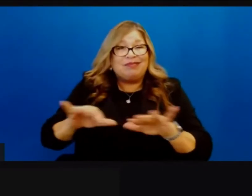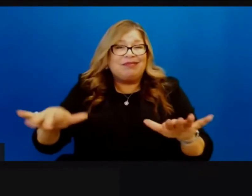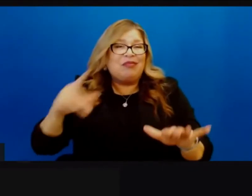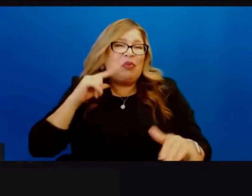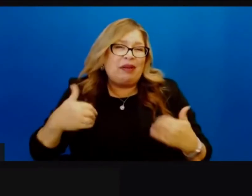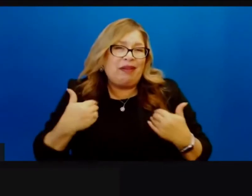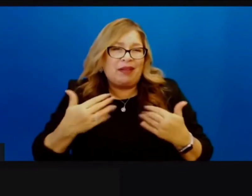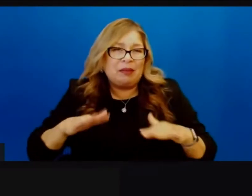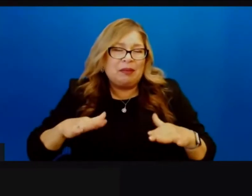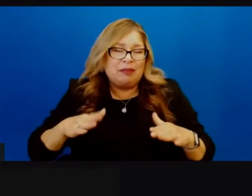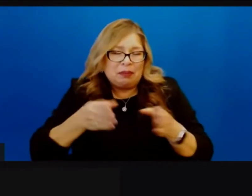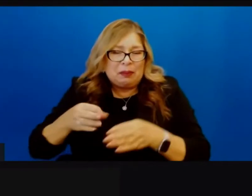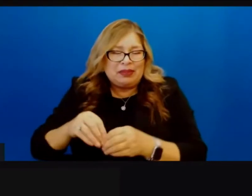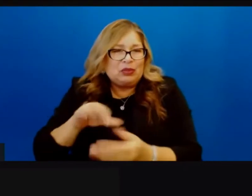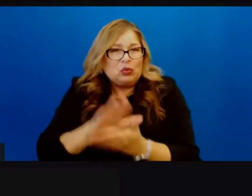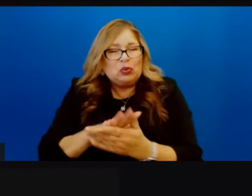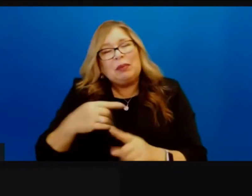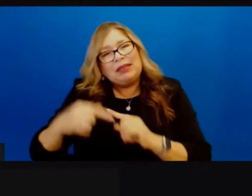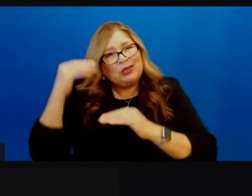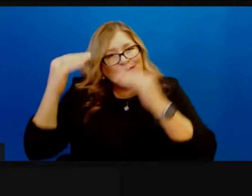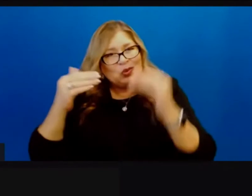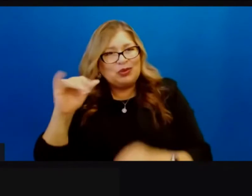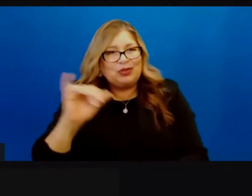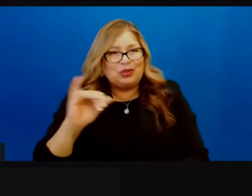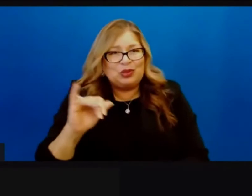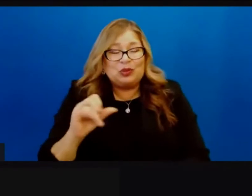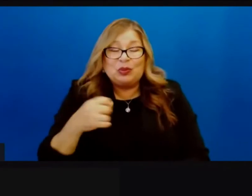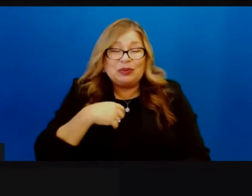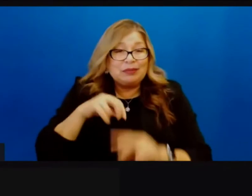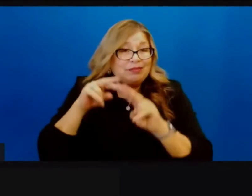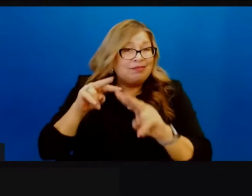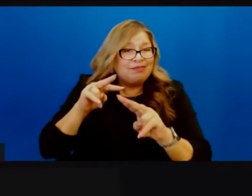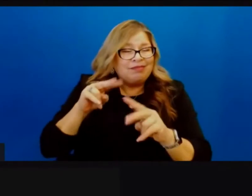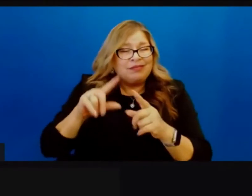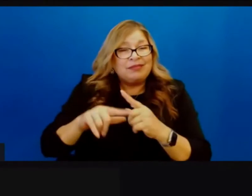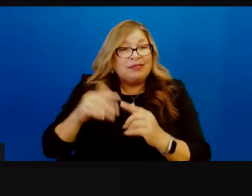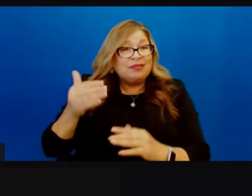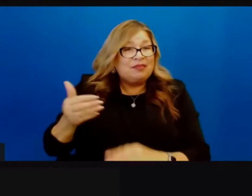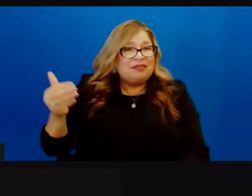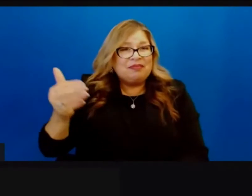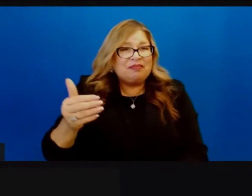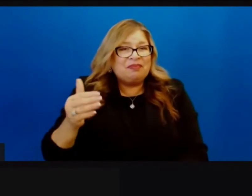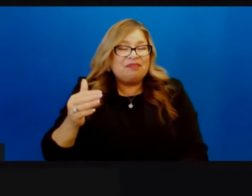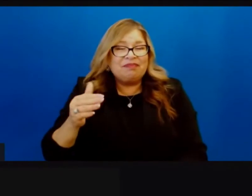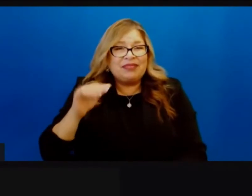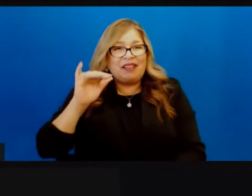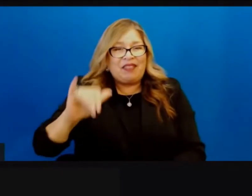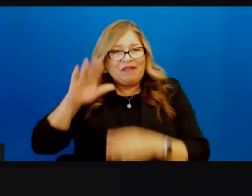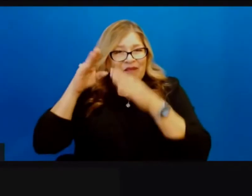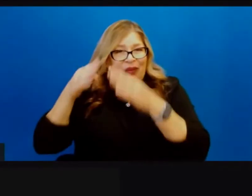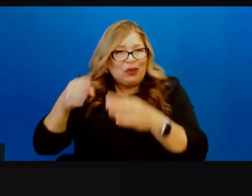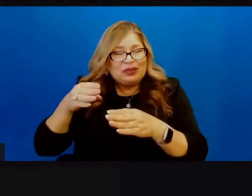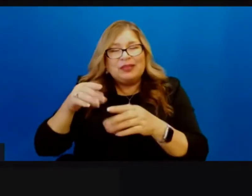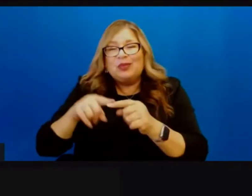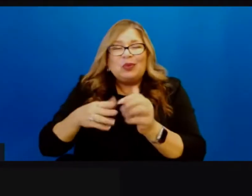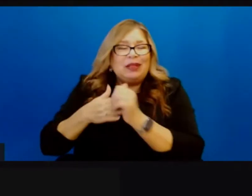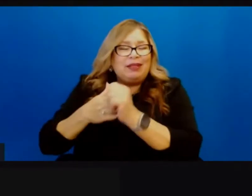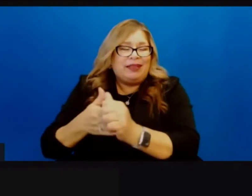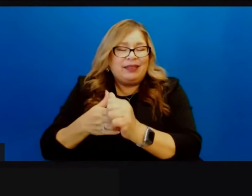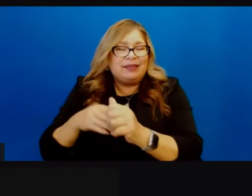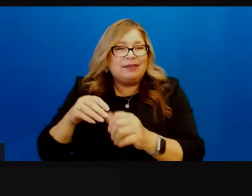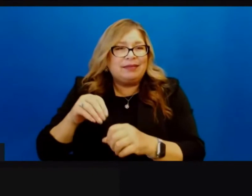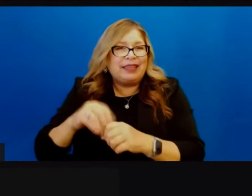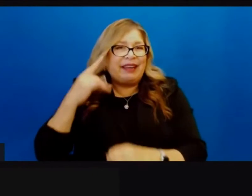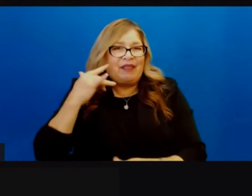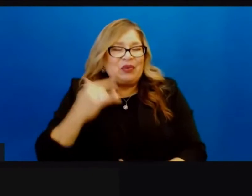people in schools and adults as well. So looking forward to continuing that drumbeat here in California and leading the way.